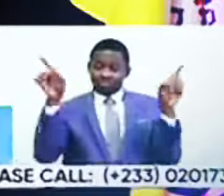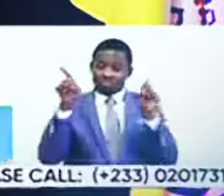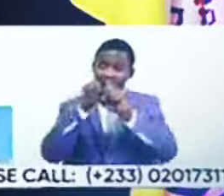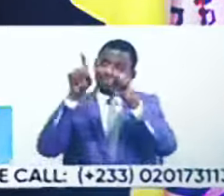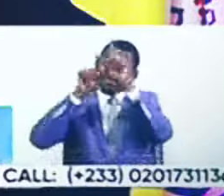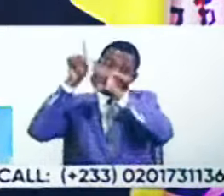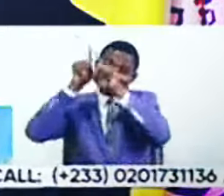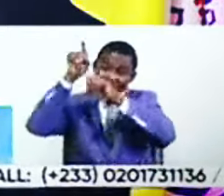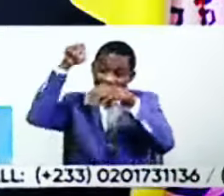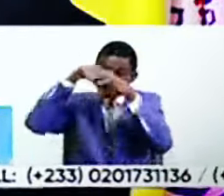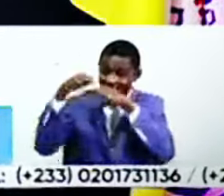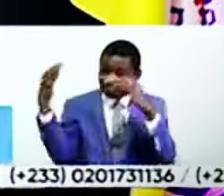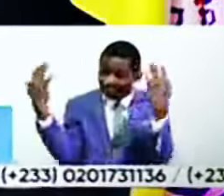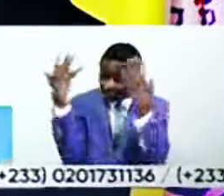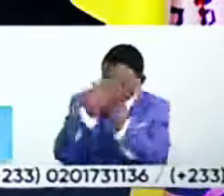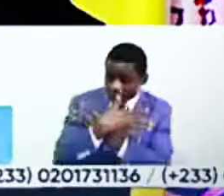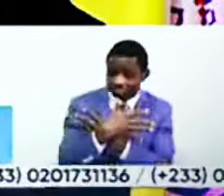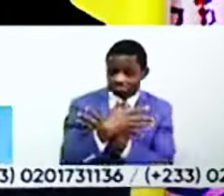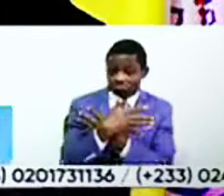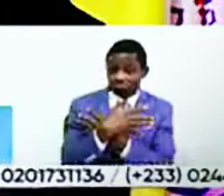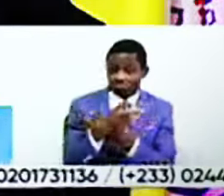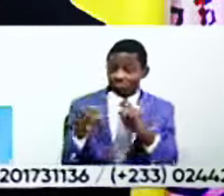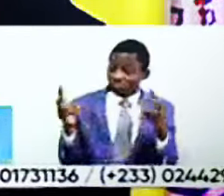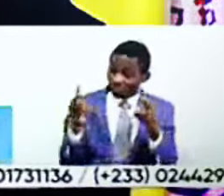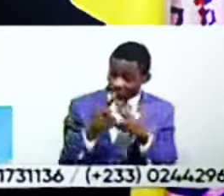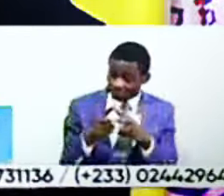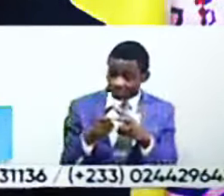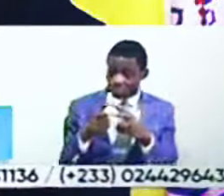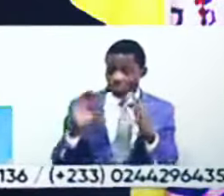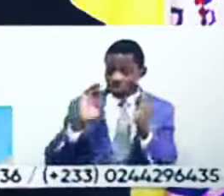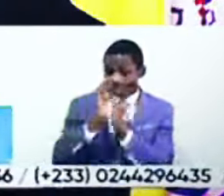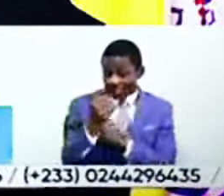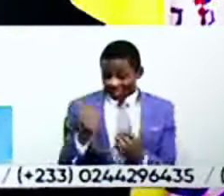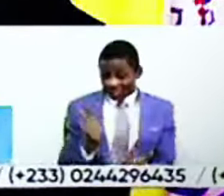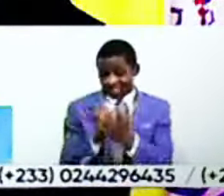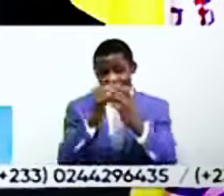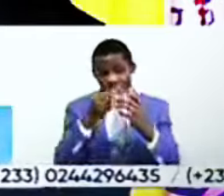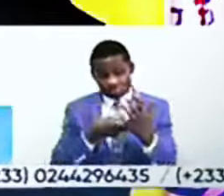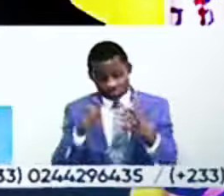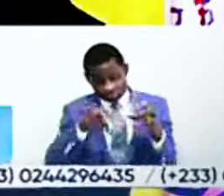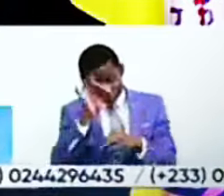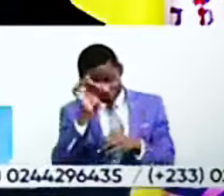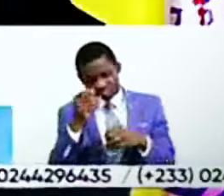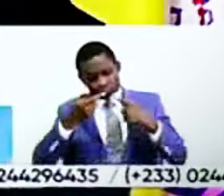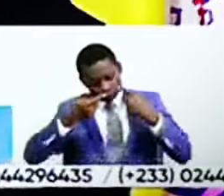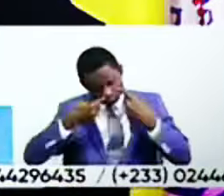darkness. So let us endeavor by the help of the Holy Spirit.